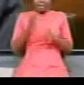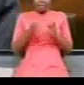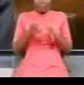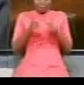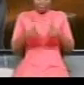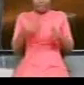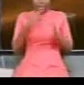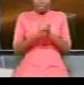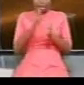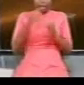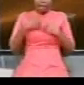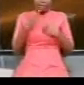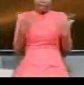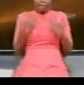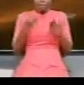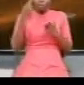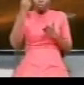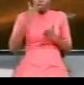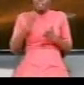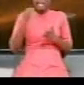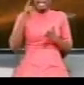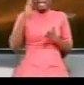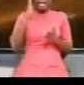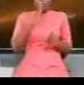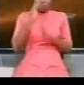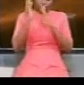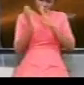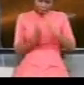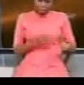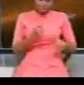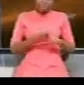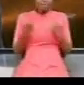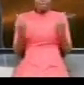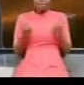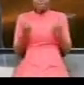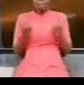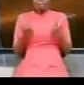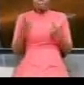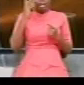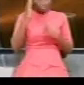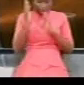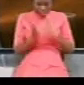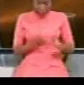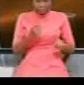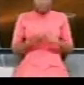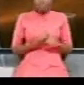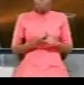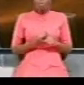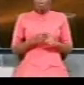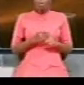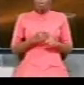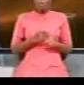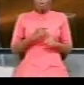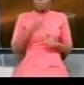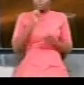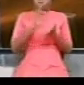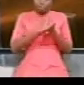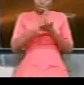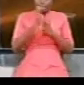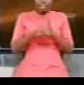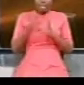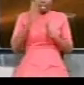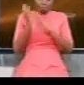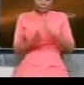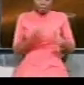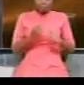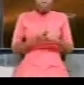says he has the fear of God, he will depart from iniquity. He will depart from unrighteousness. He will depart